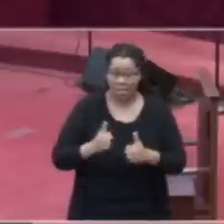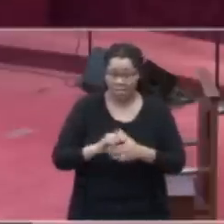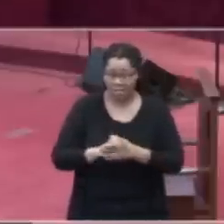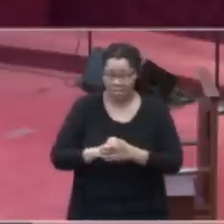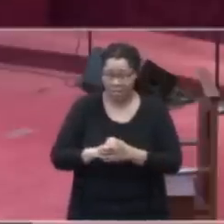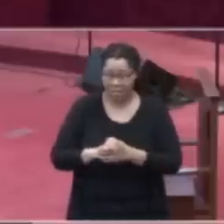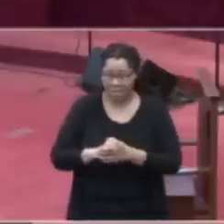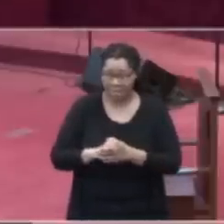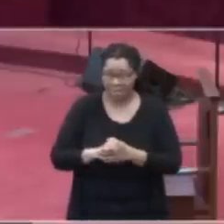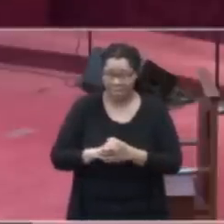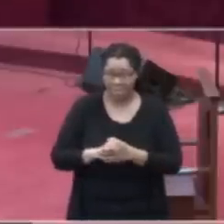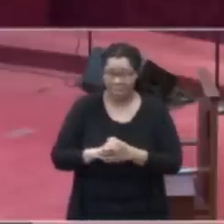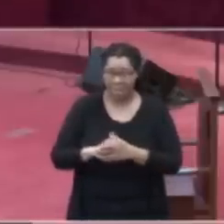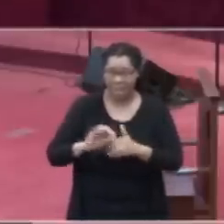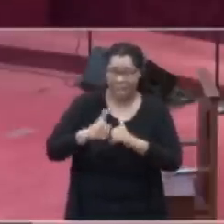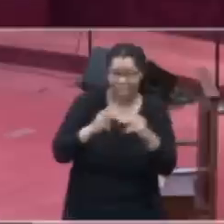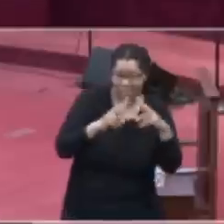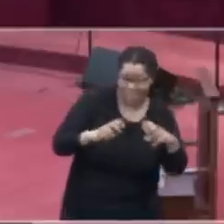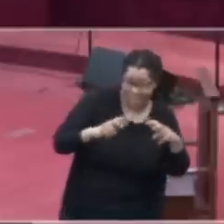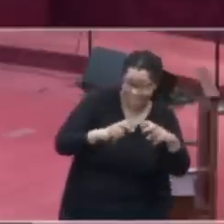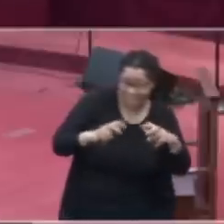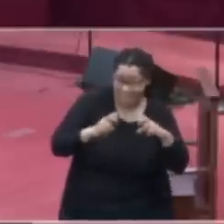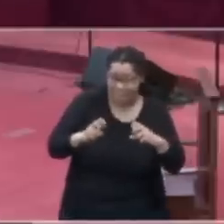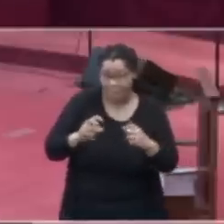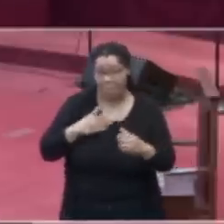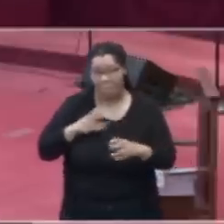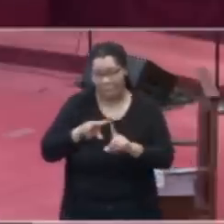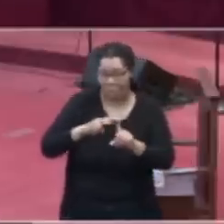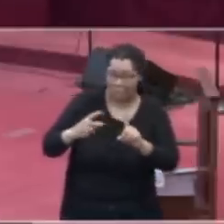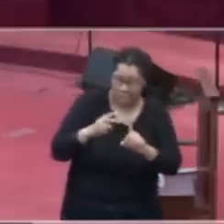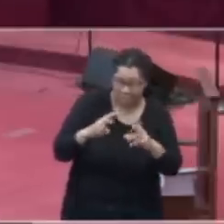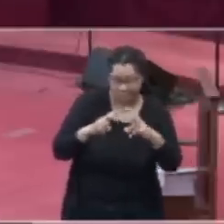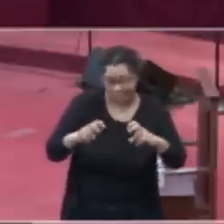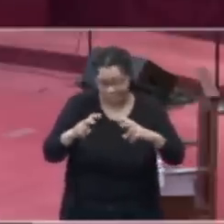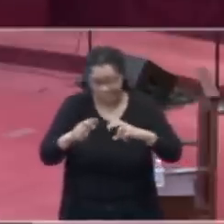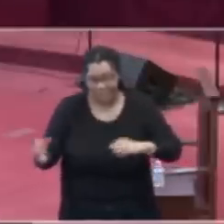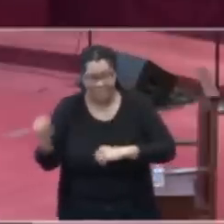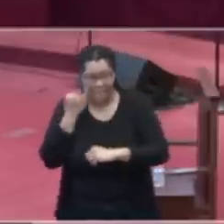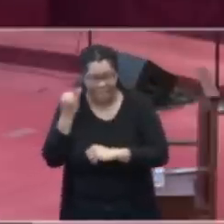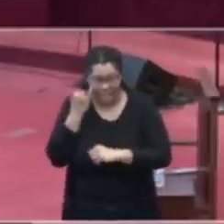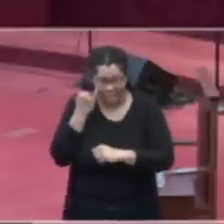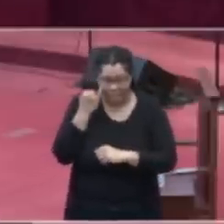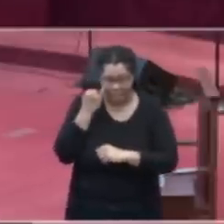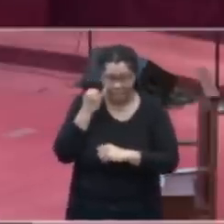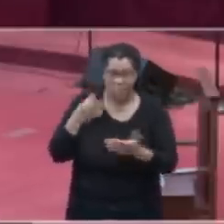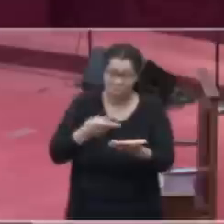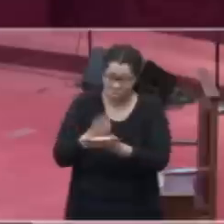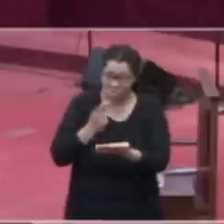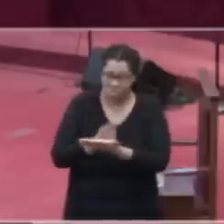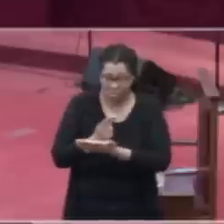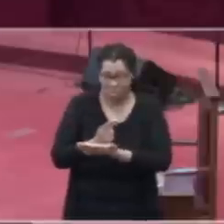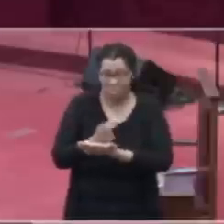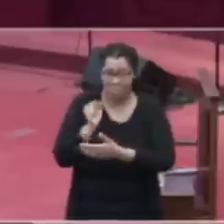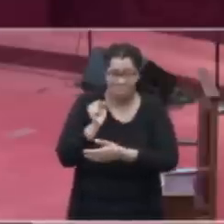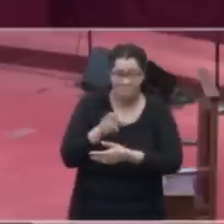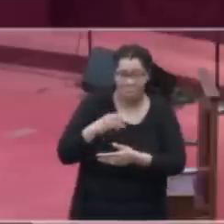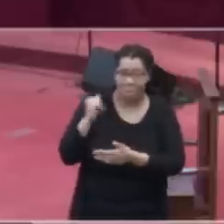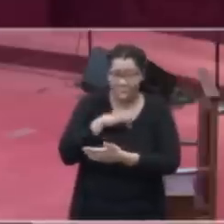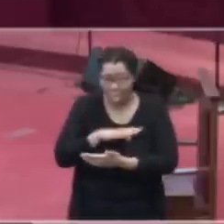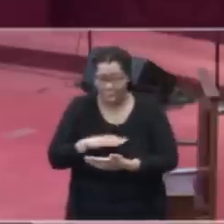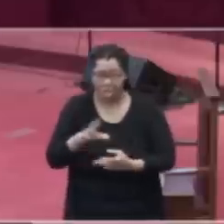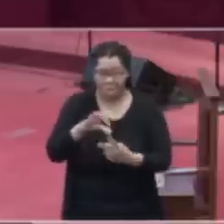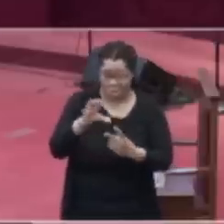what filter or strainer am I going to use to sift whether they are speaking truth from falsity.